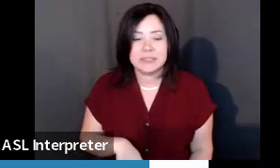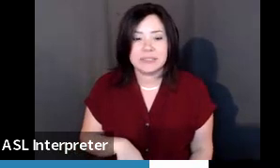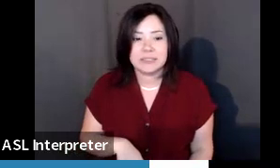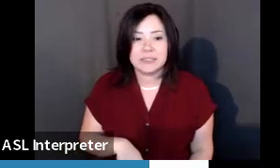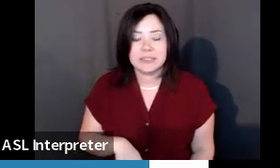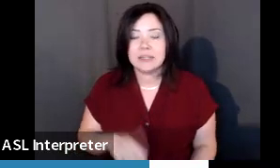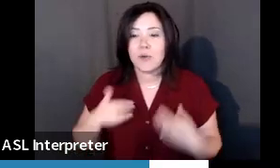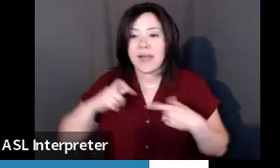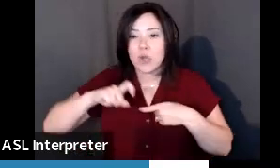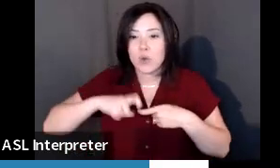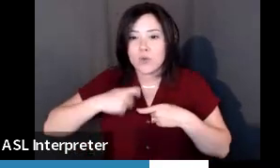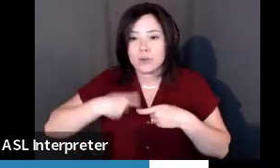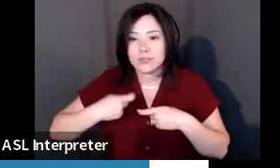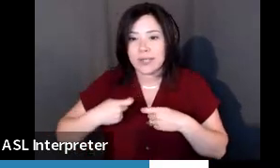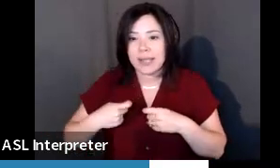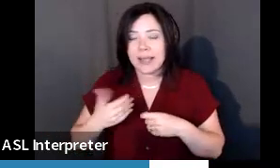crochet hooks that have